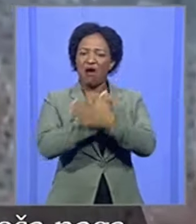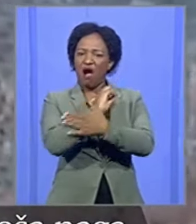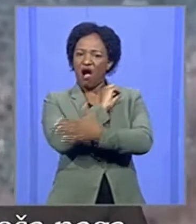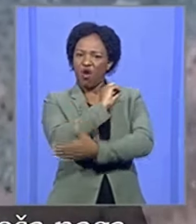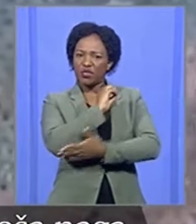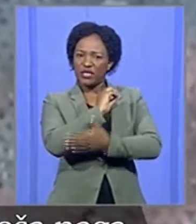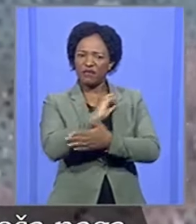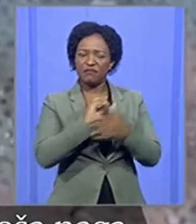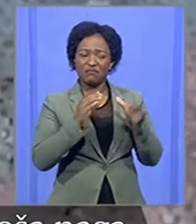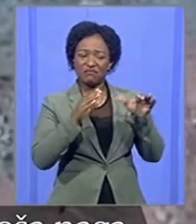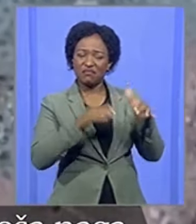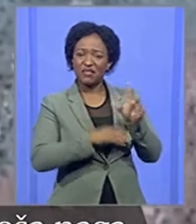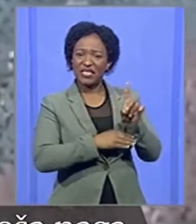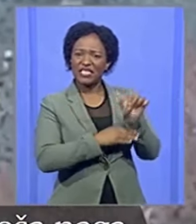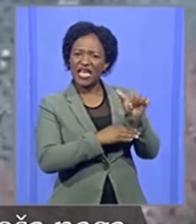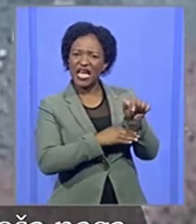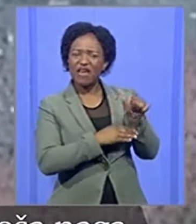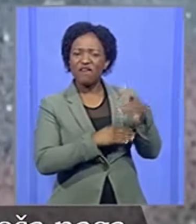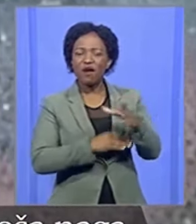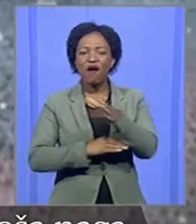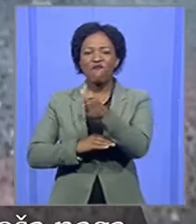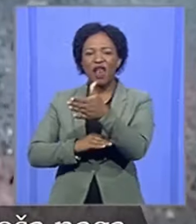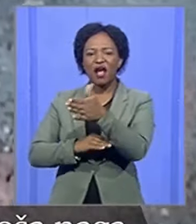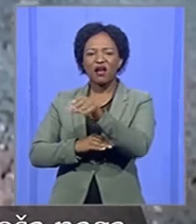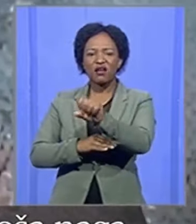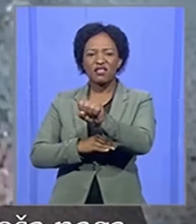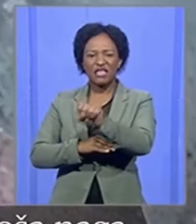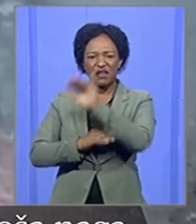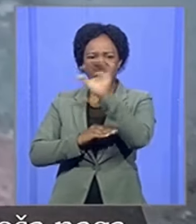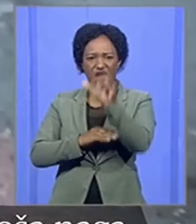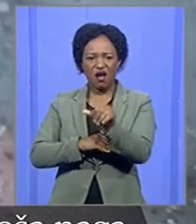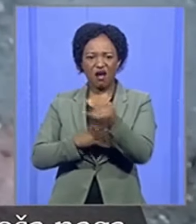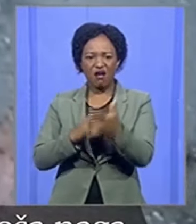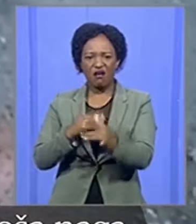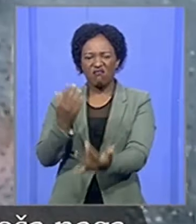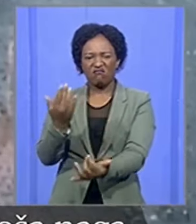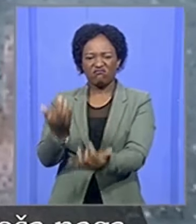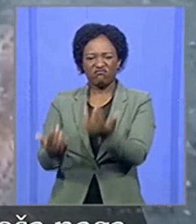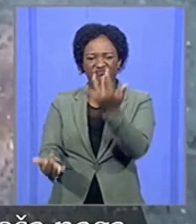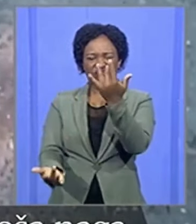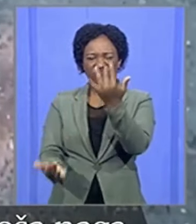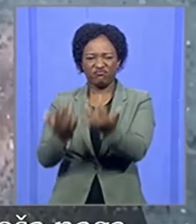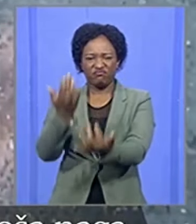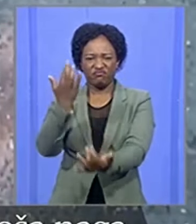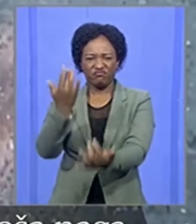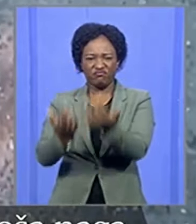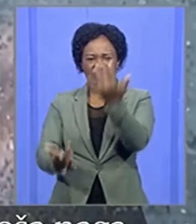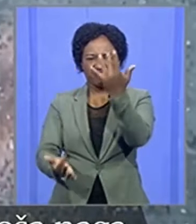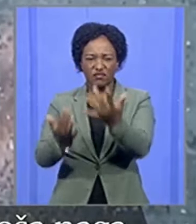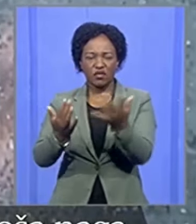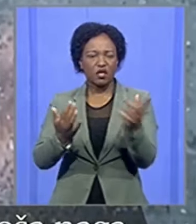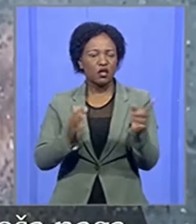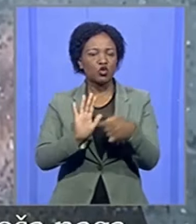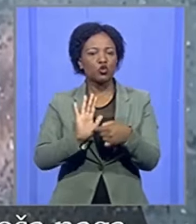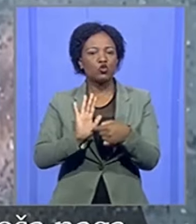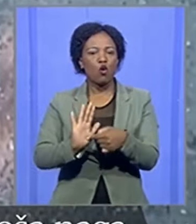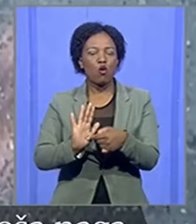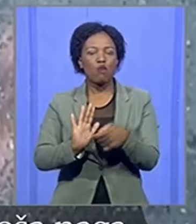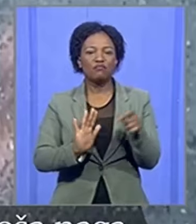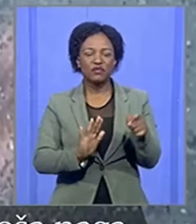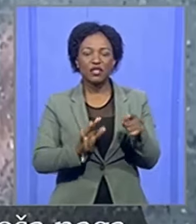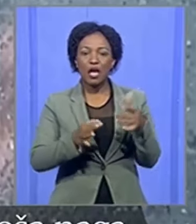yeo e tsošitše go lerole go bonala flaga ya Afrika Borwa e latswa ke mollo ka go nnanya fa o lentše le hlalosago gore dikgetho